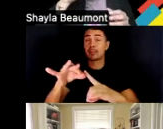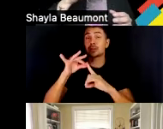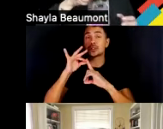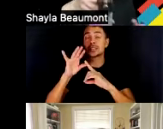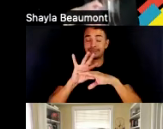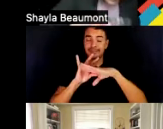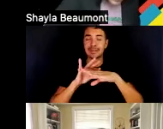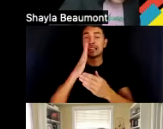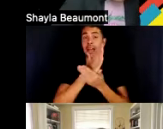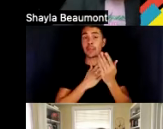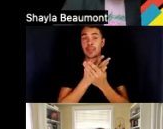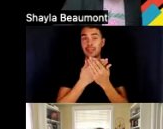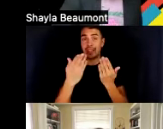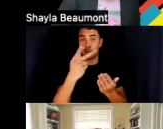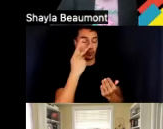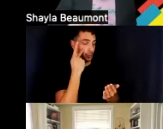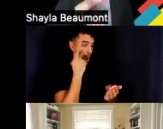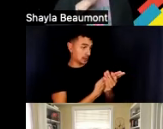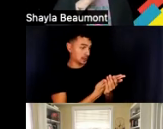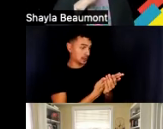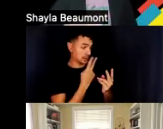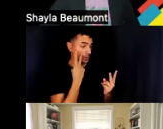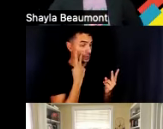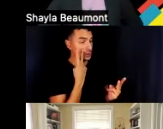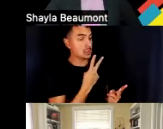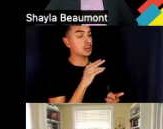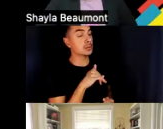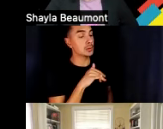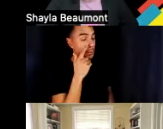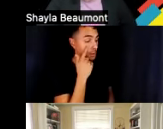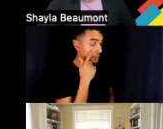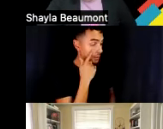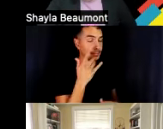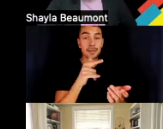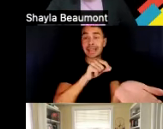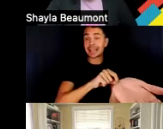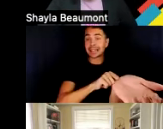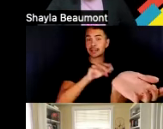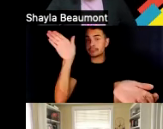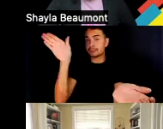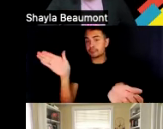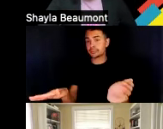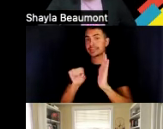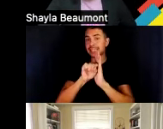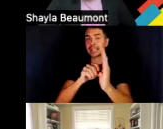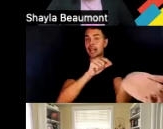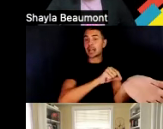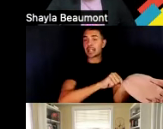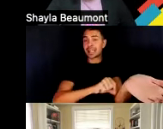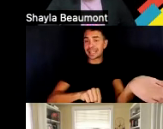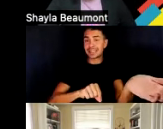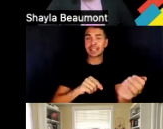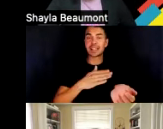you might see could be signs of cutting, signs of burning, could be